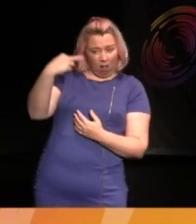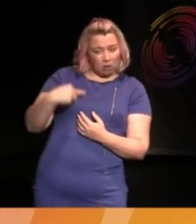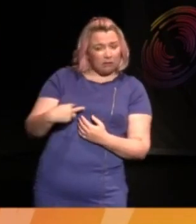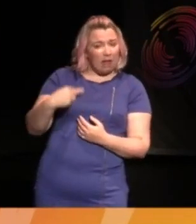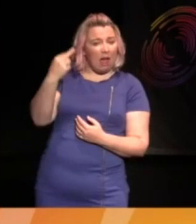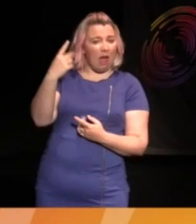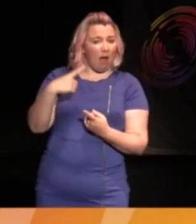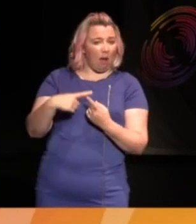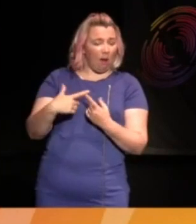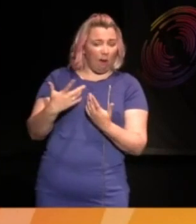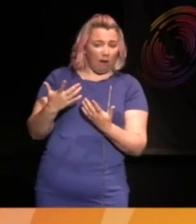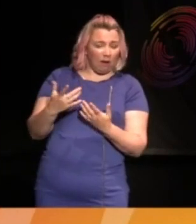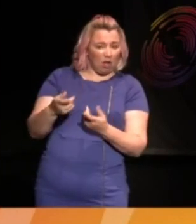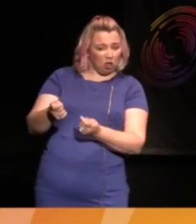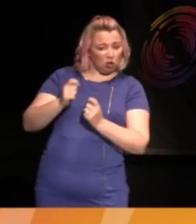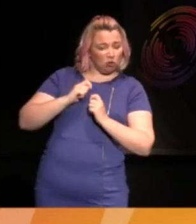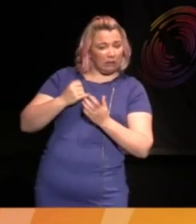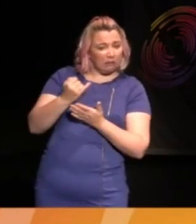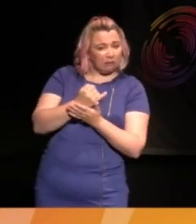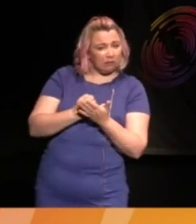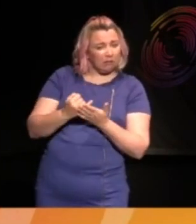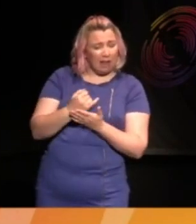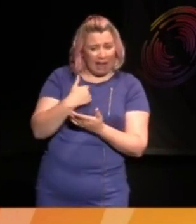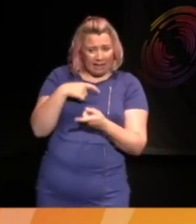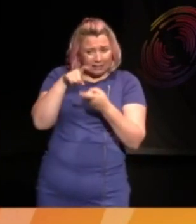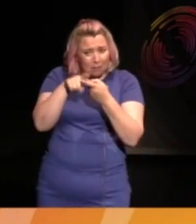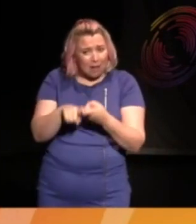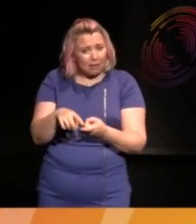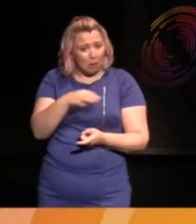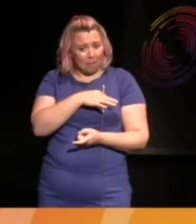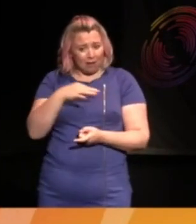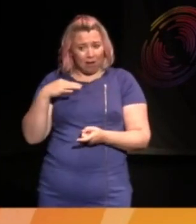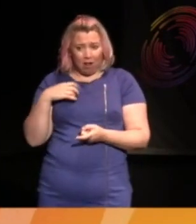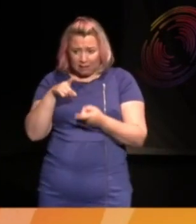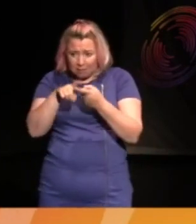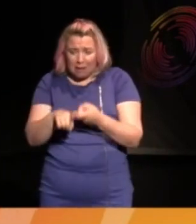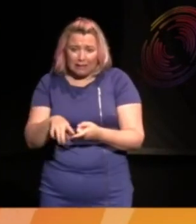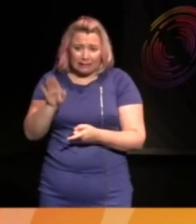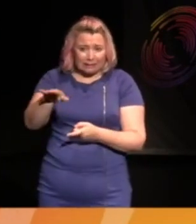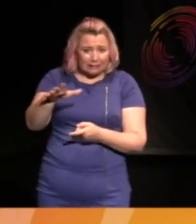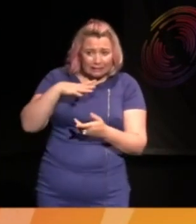upon by the very people that you most depend on to get what you